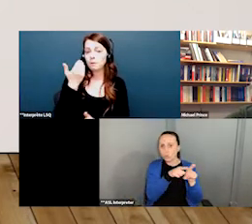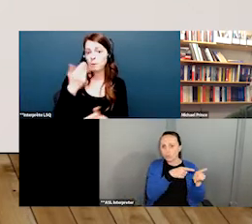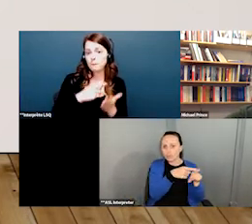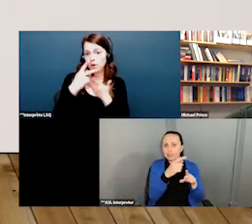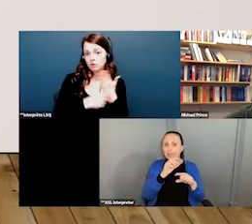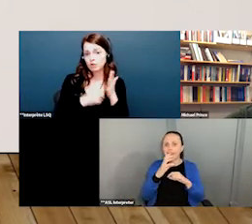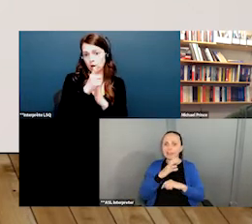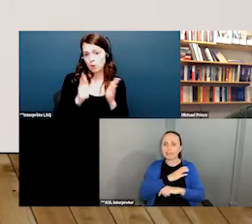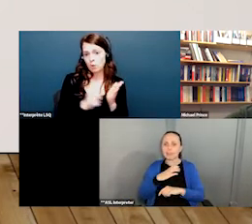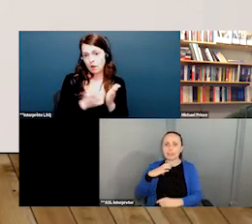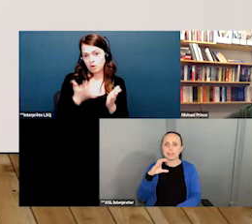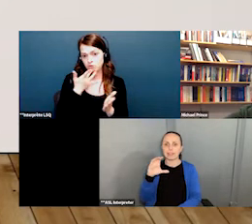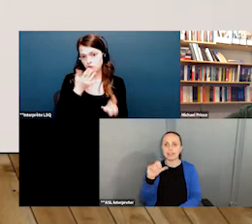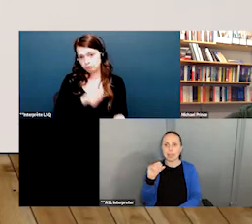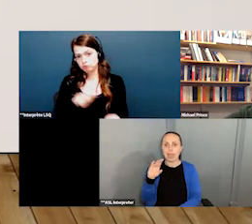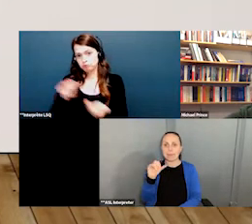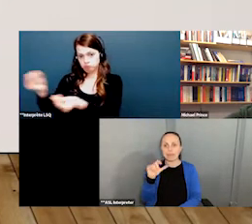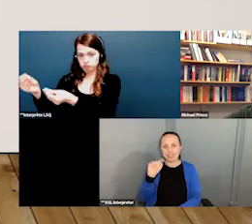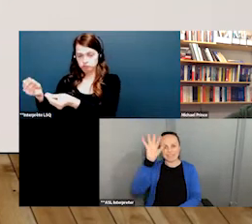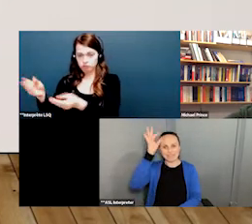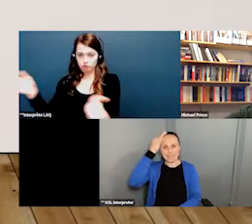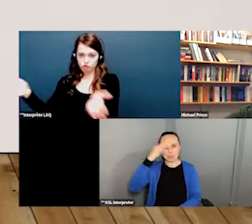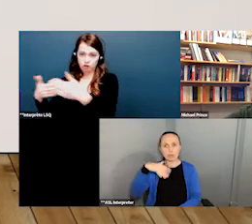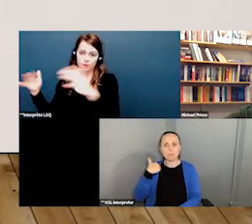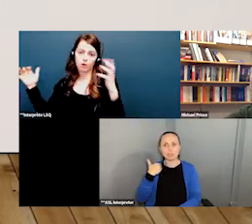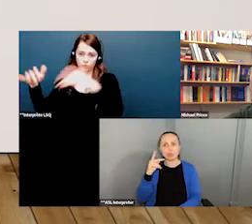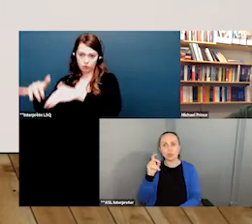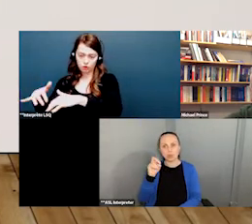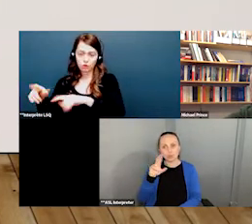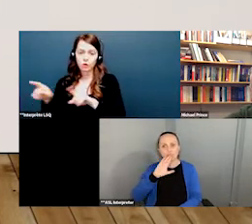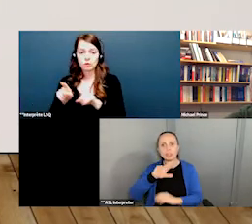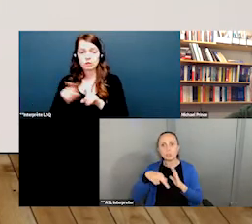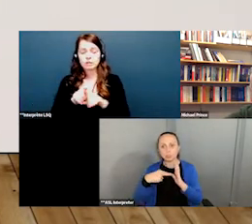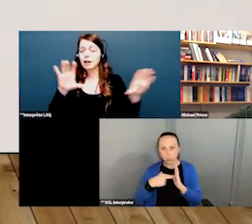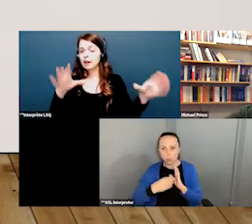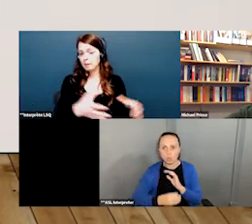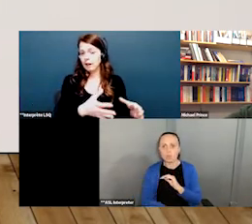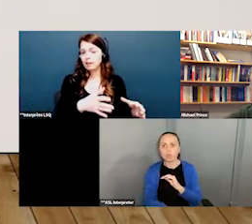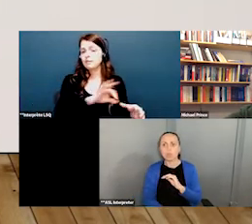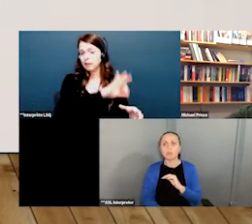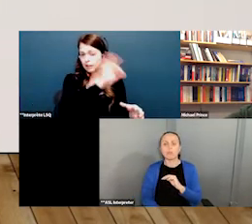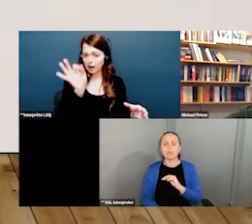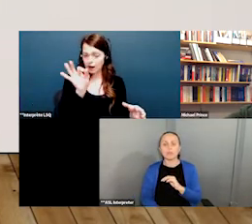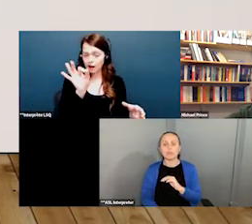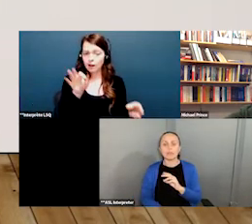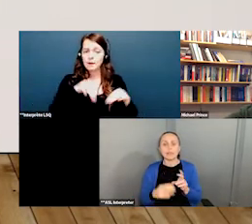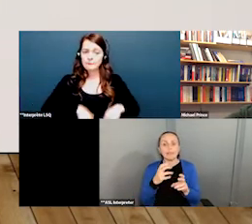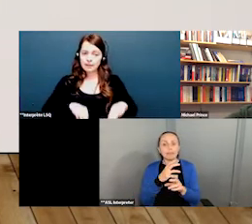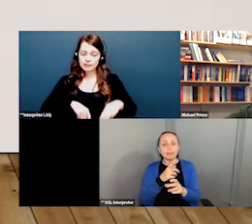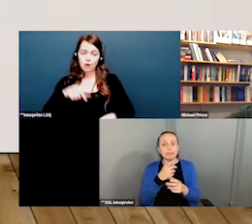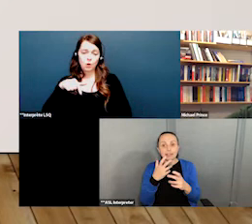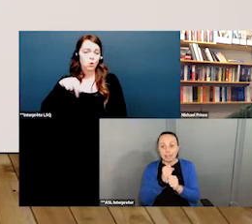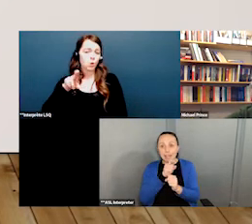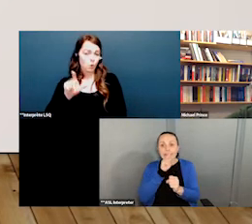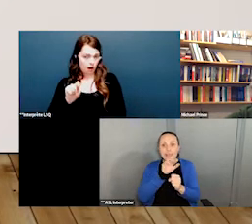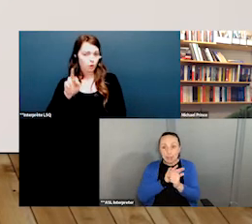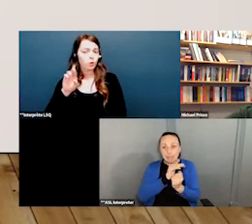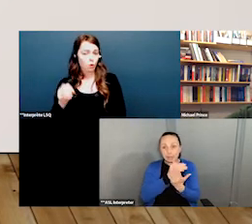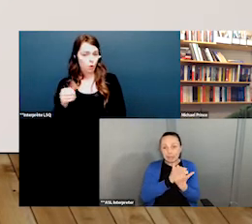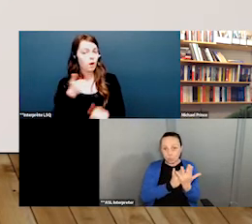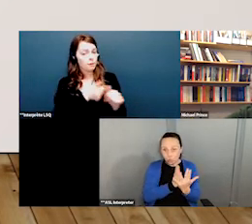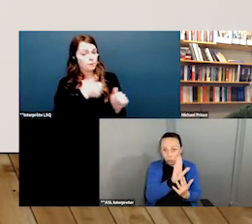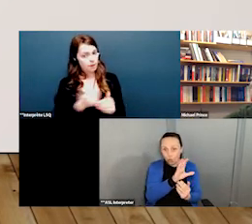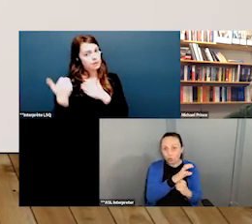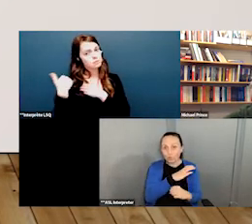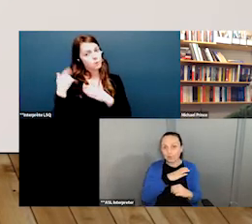cabinet, the federal cabinet, and Minister Qualtrough's role in that cabinet and her getting the commitments through her cabinet and